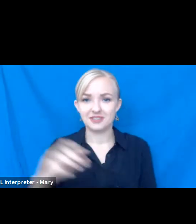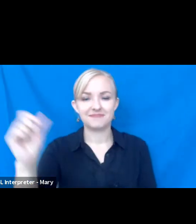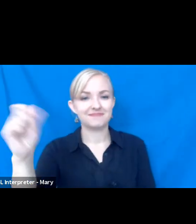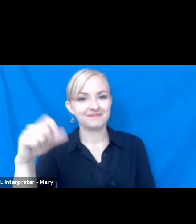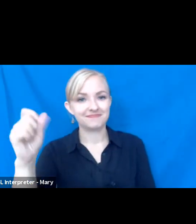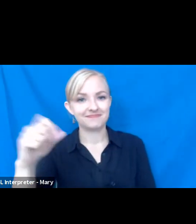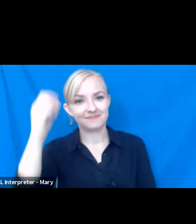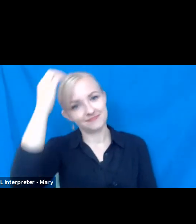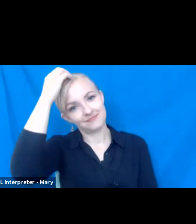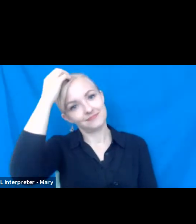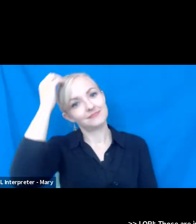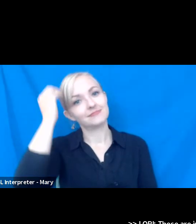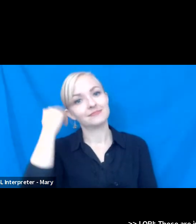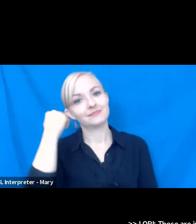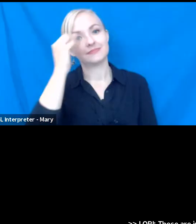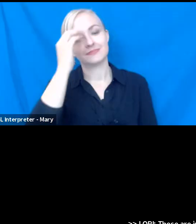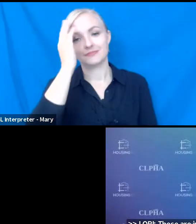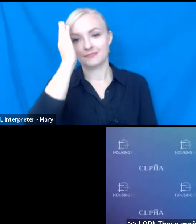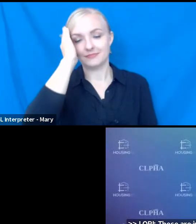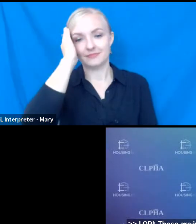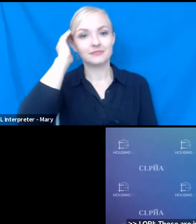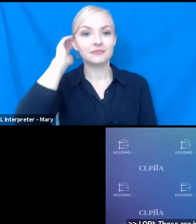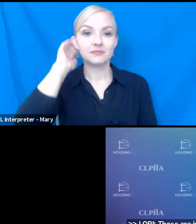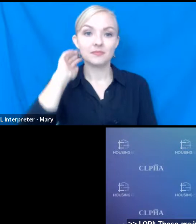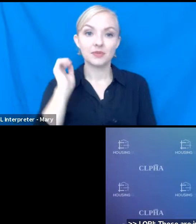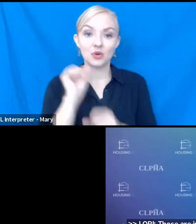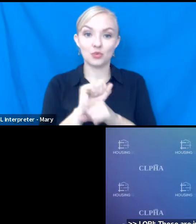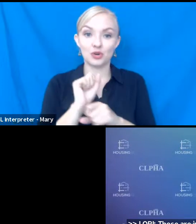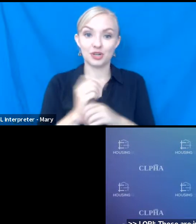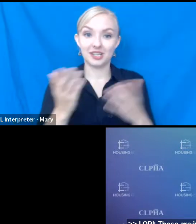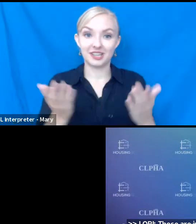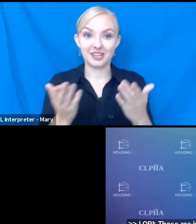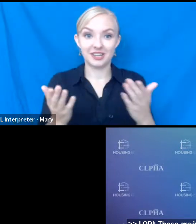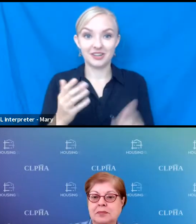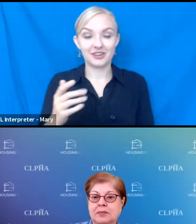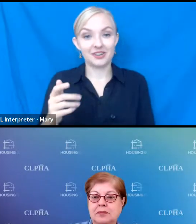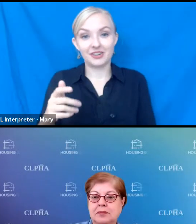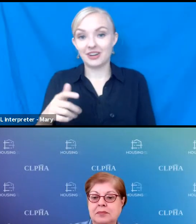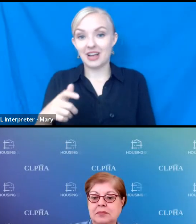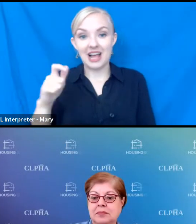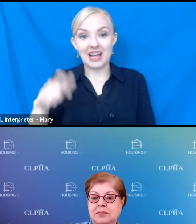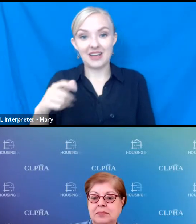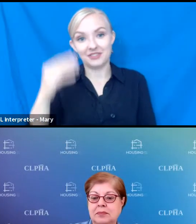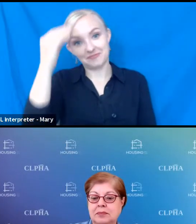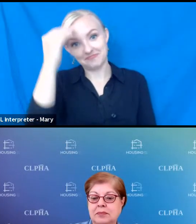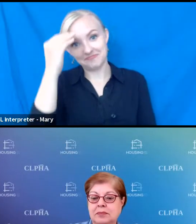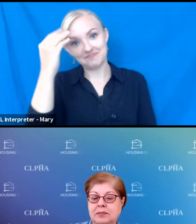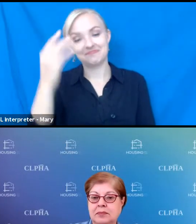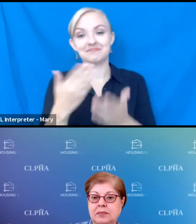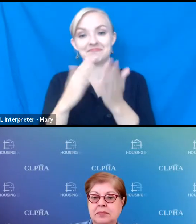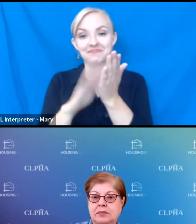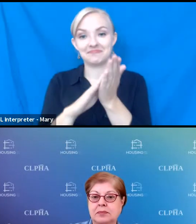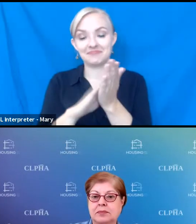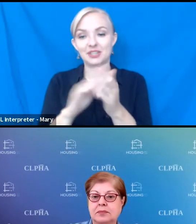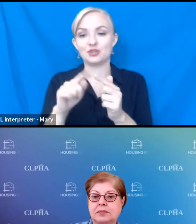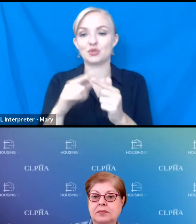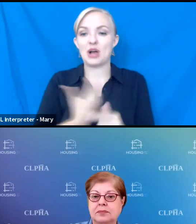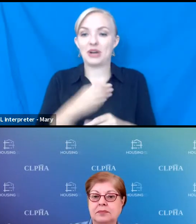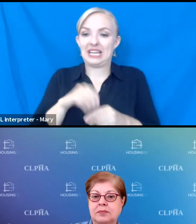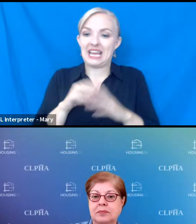Absolutely. Just being on the ground, I have to tip my hat to our in-house independent living staff. It's